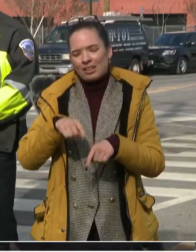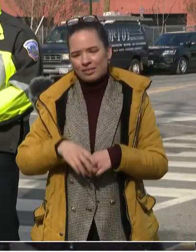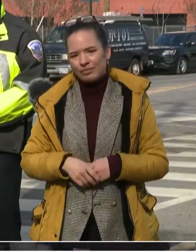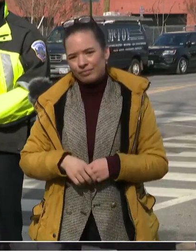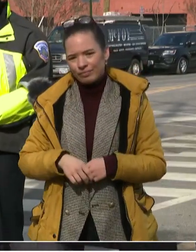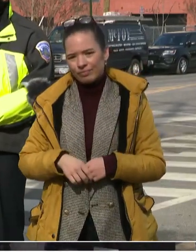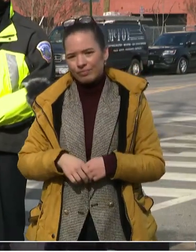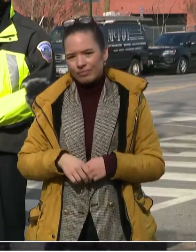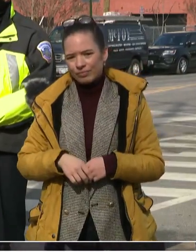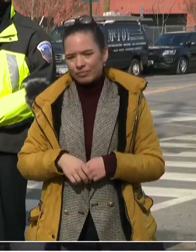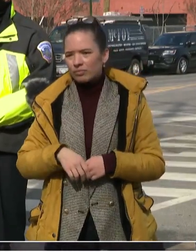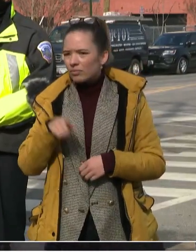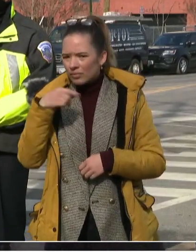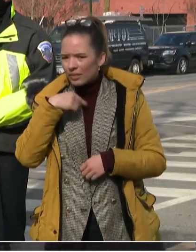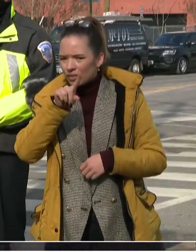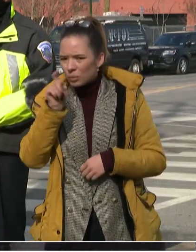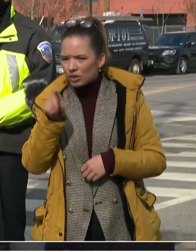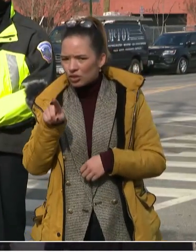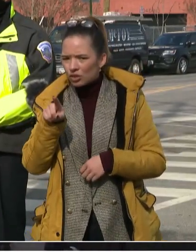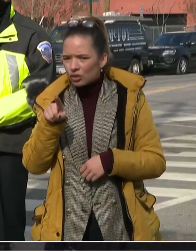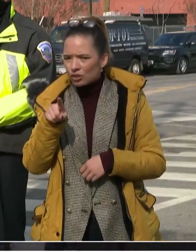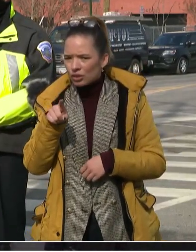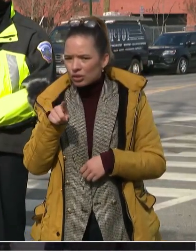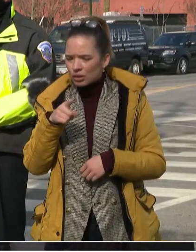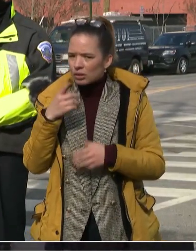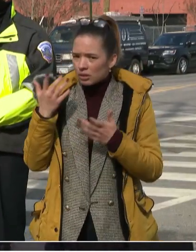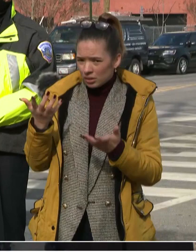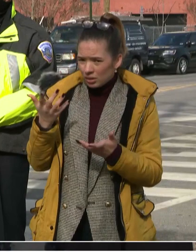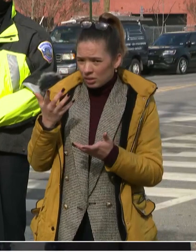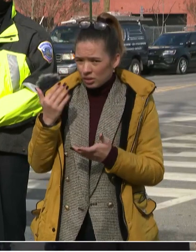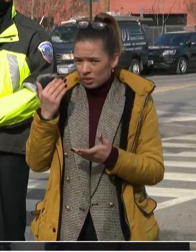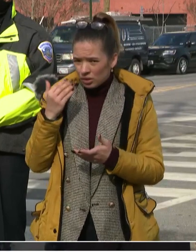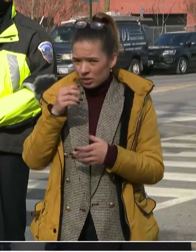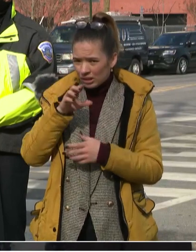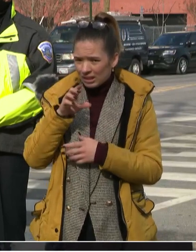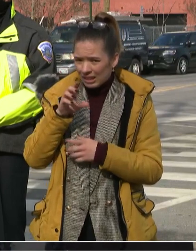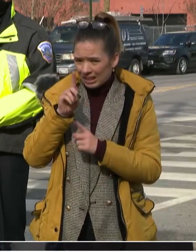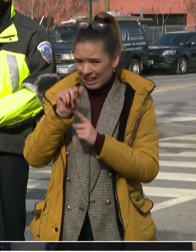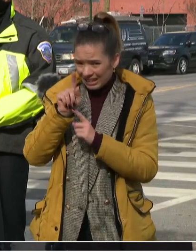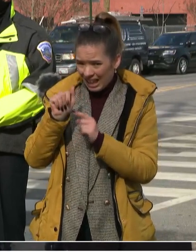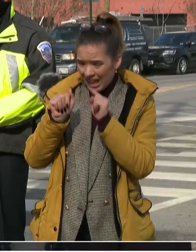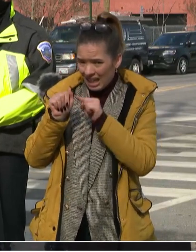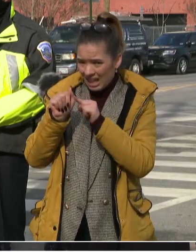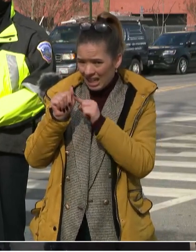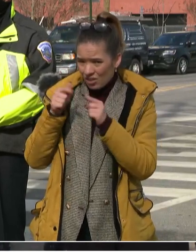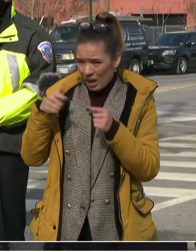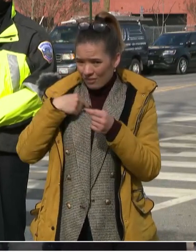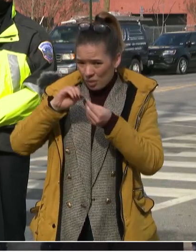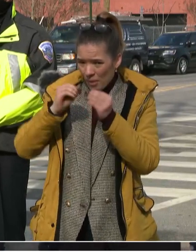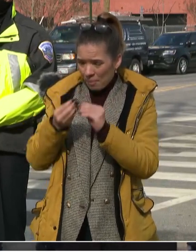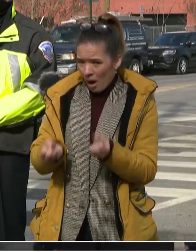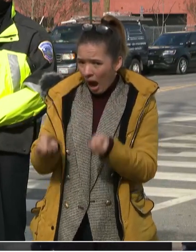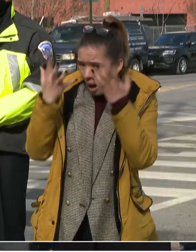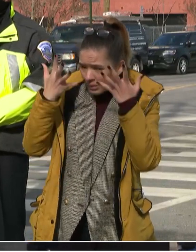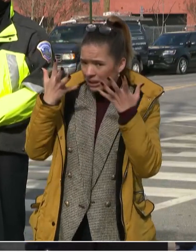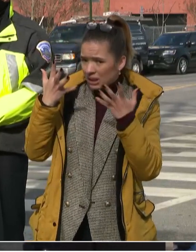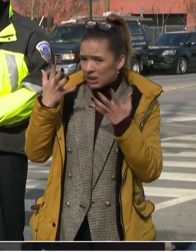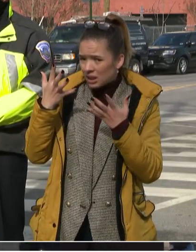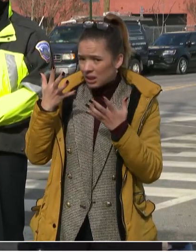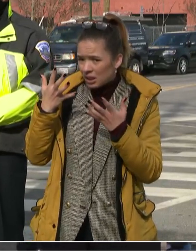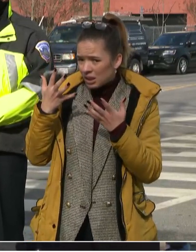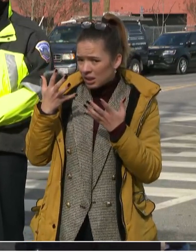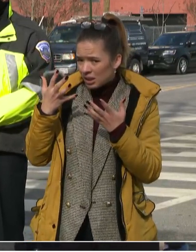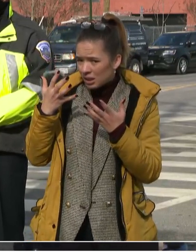stick around. Do you know how many? Yeah. Hey, Mark. Do you know how many? The car racing put out numbers of how